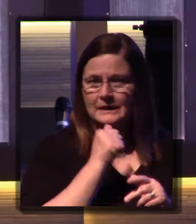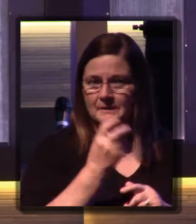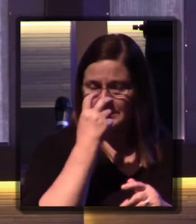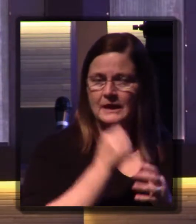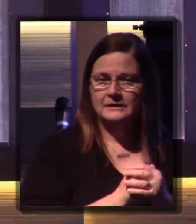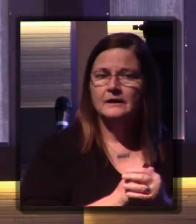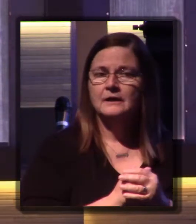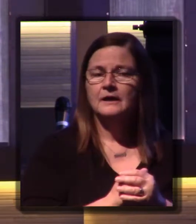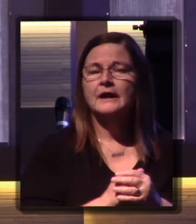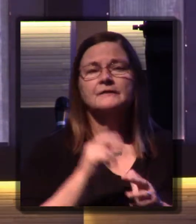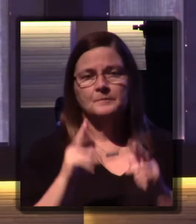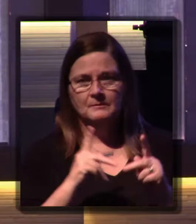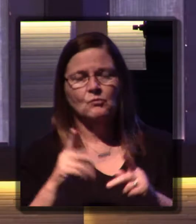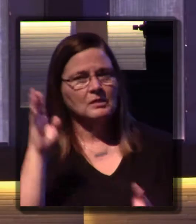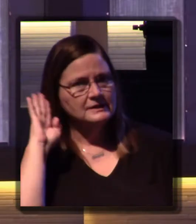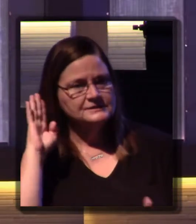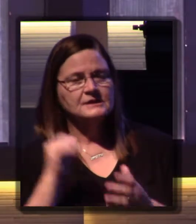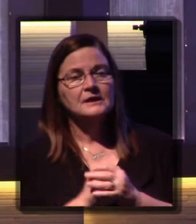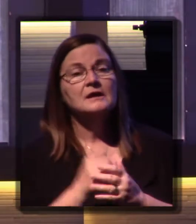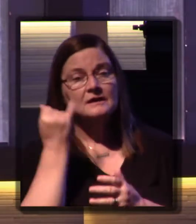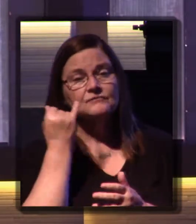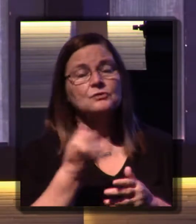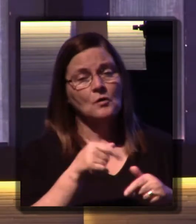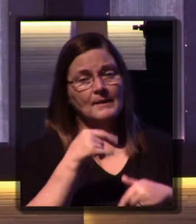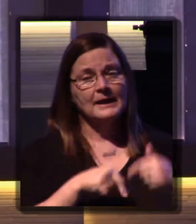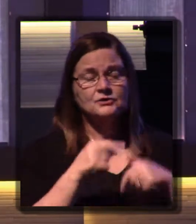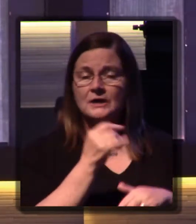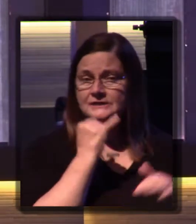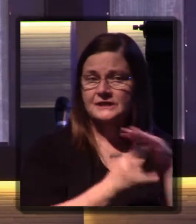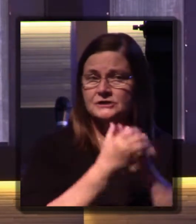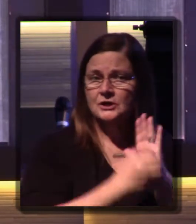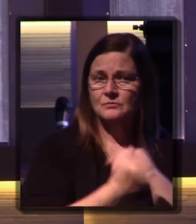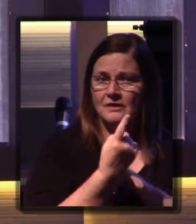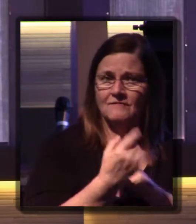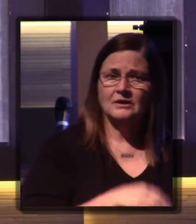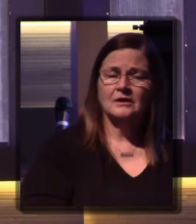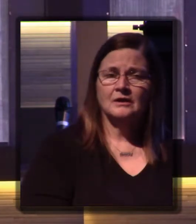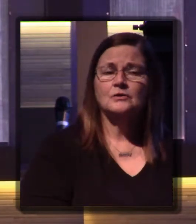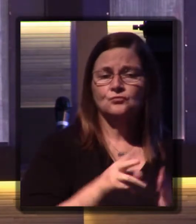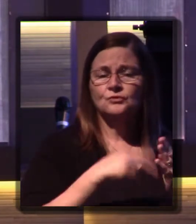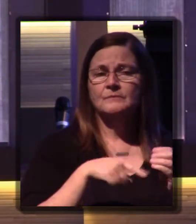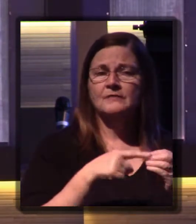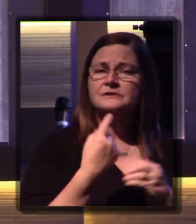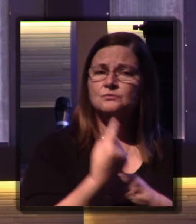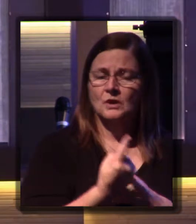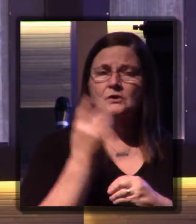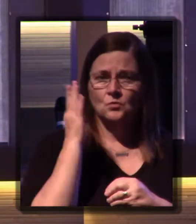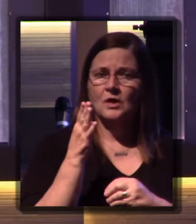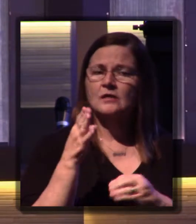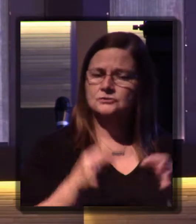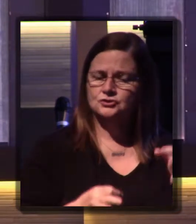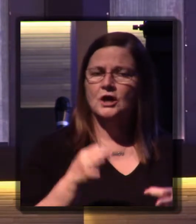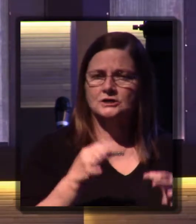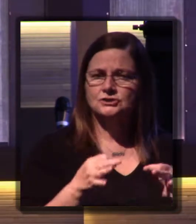away, and the ears of those who hear will listen. And again, if you go back to Isaiah chapter 11, and you read about this one